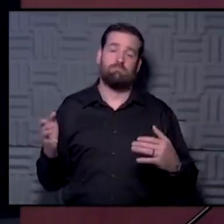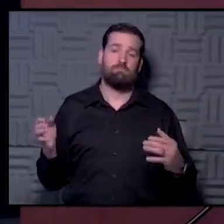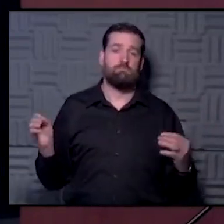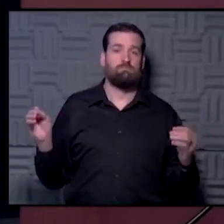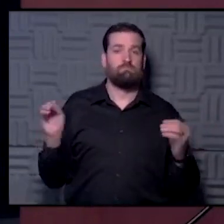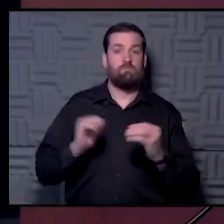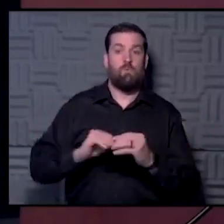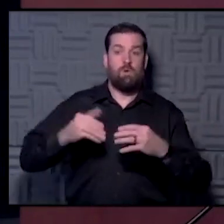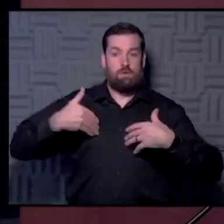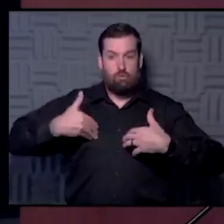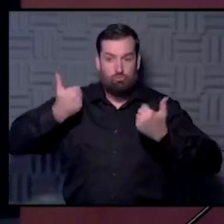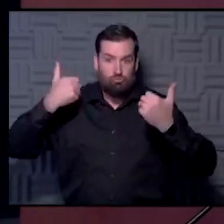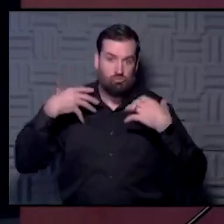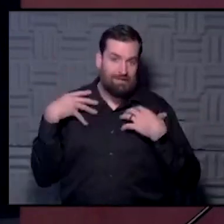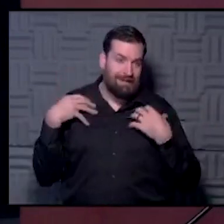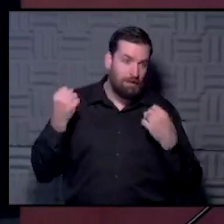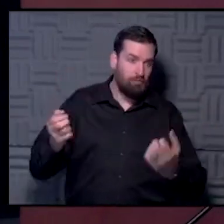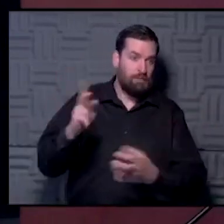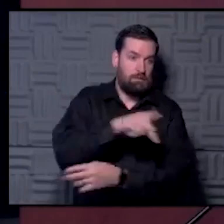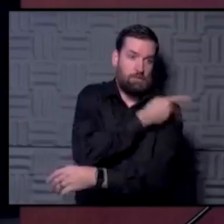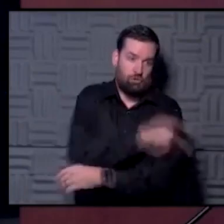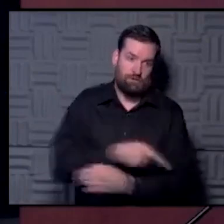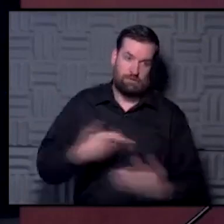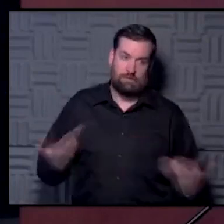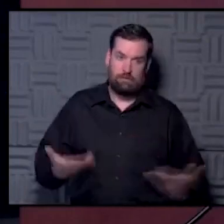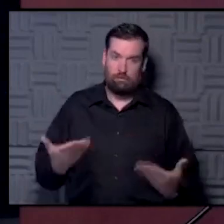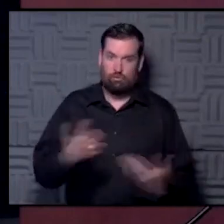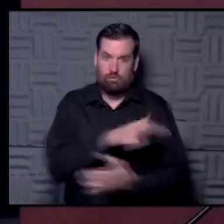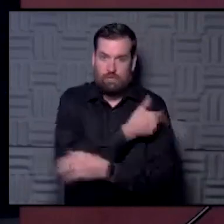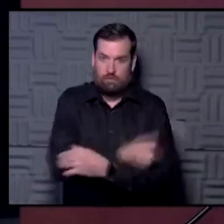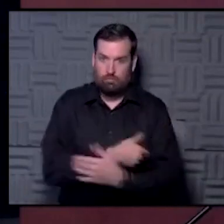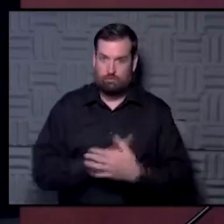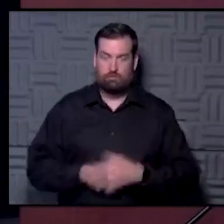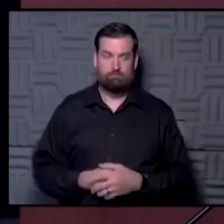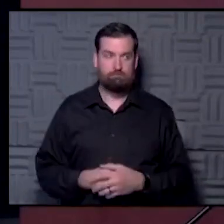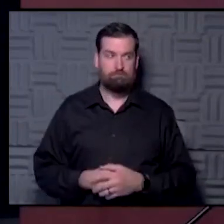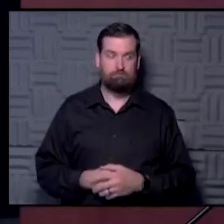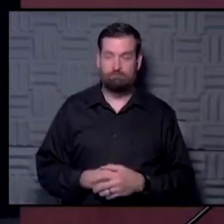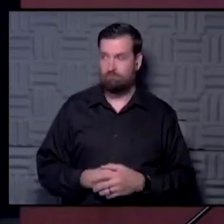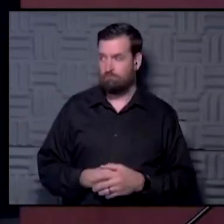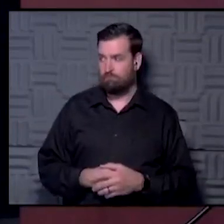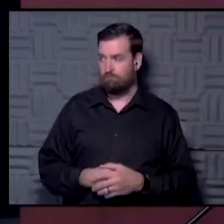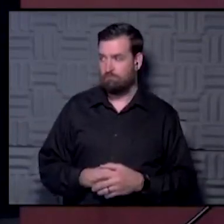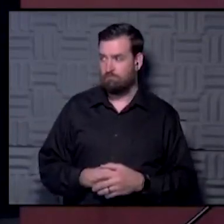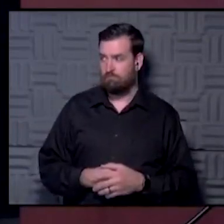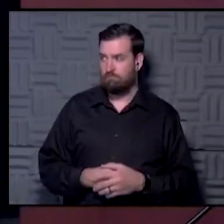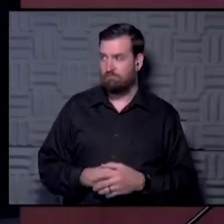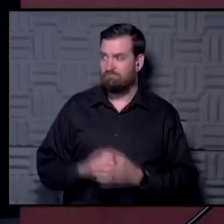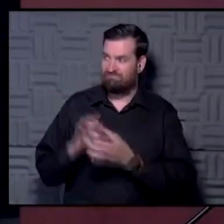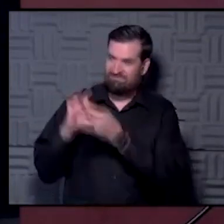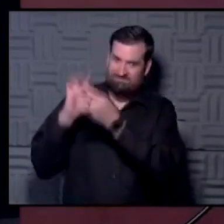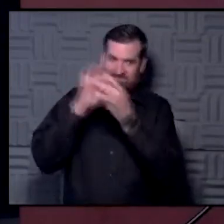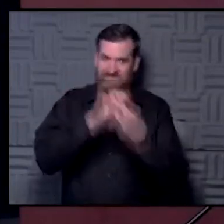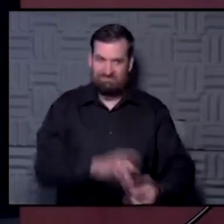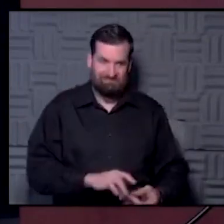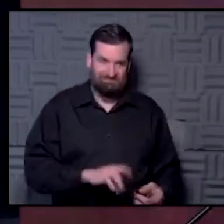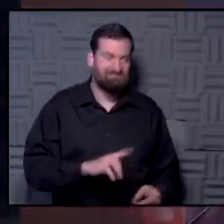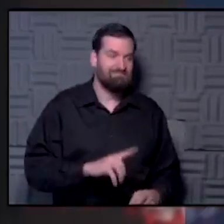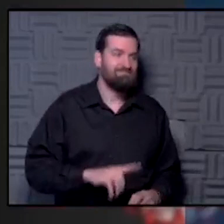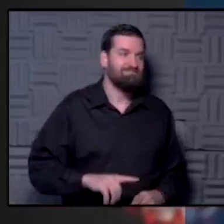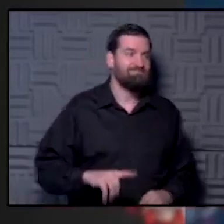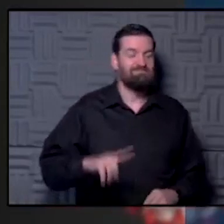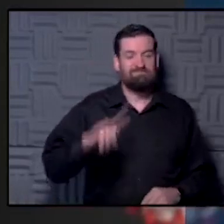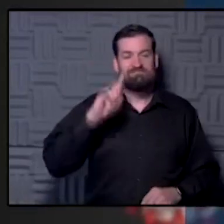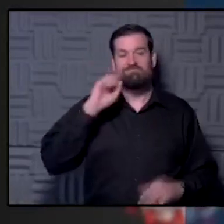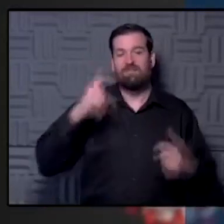more younger, healthier patients in the hospital. And I'm not sure. Yeah, let's segue right into your. Yeah, I'd say there we go. I think we